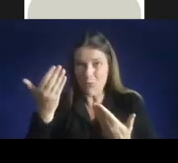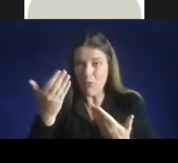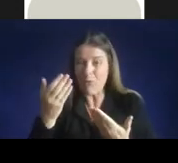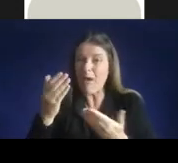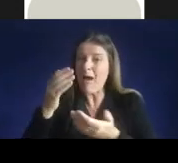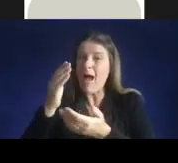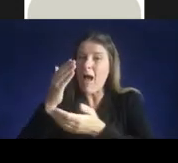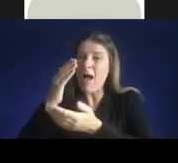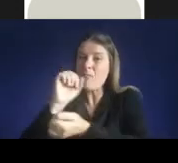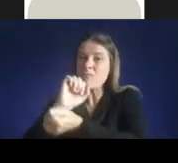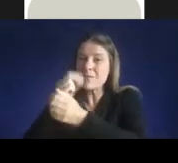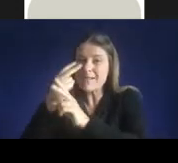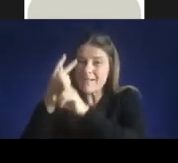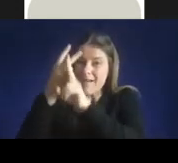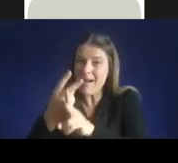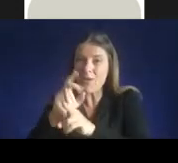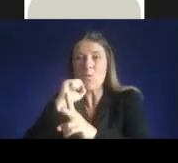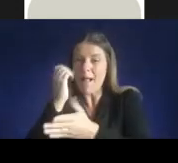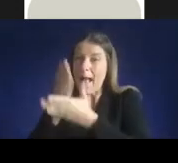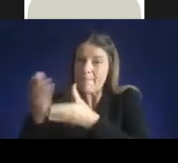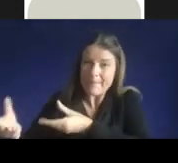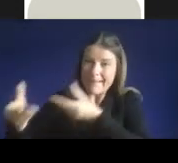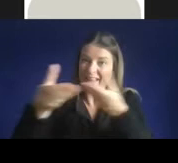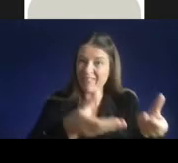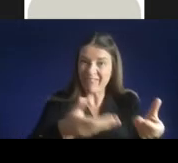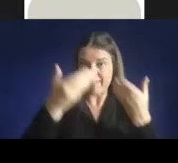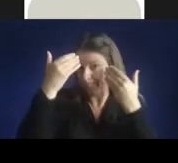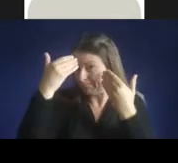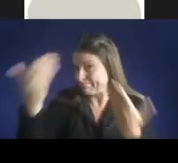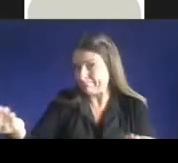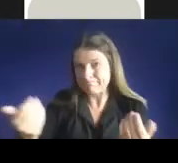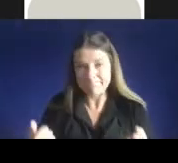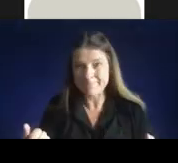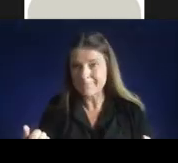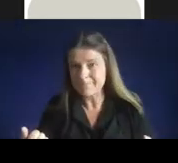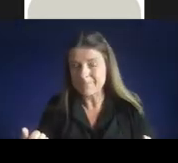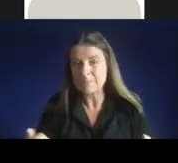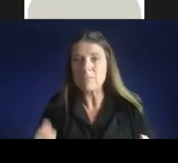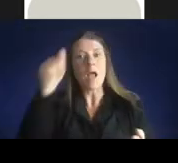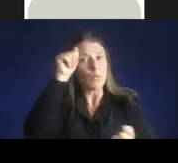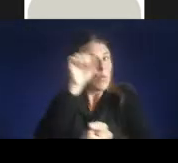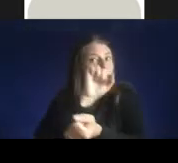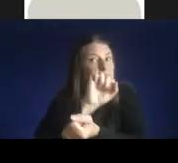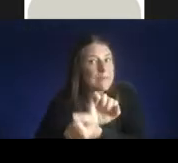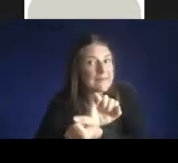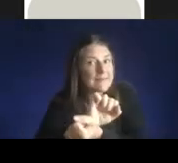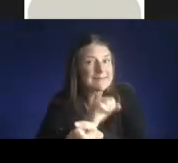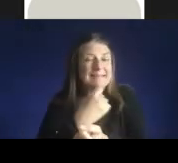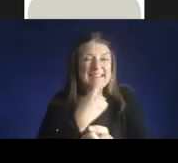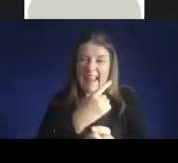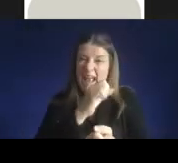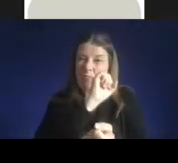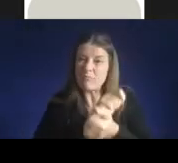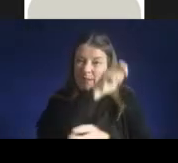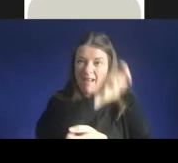resource will reach the prisoners. I know that the prisons allow prisoners to be out for 30 minutes to